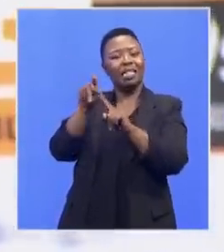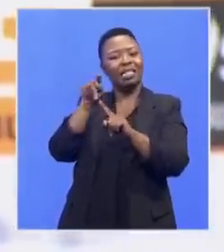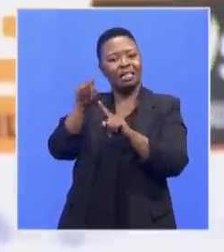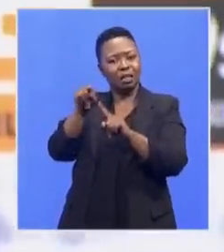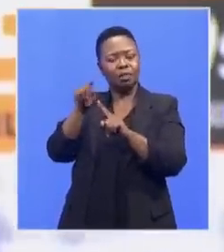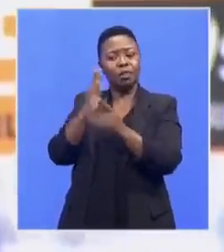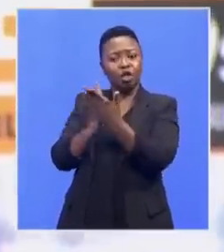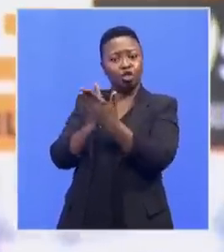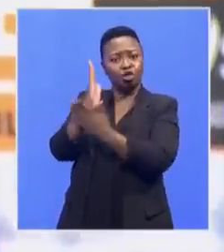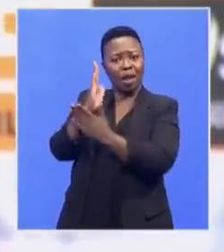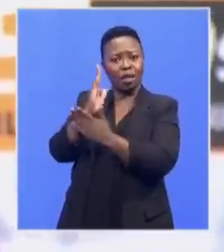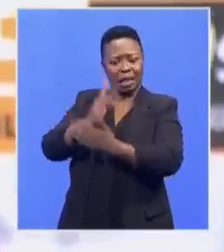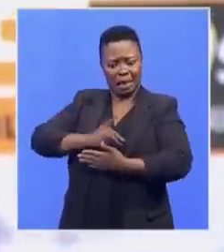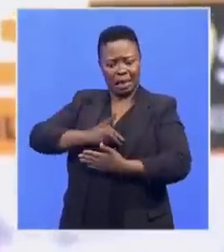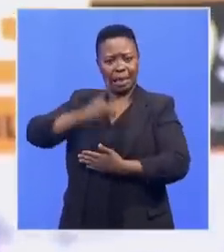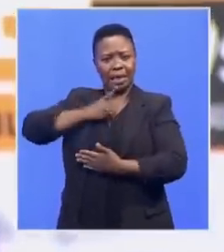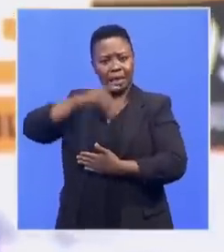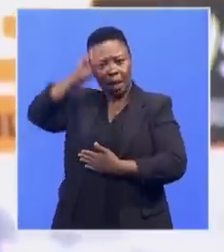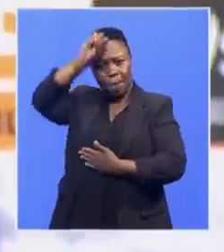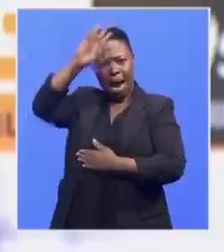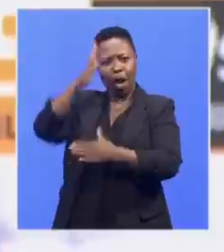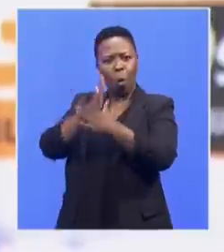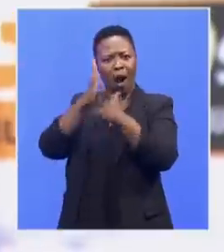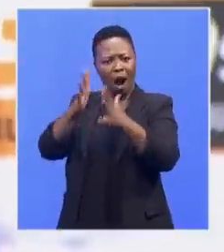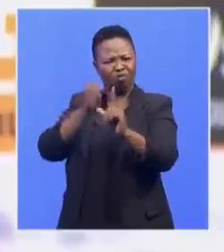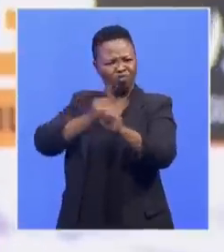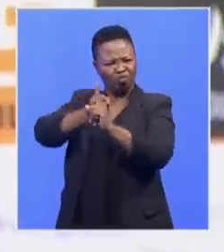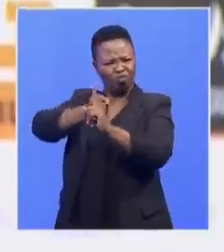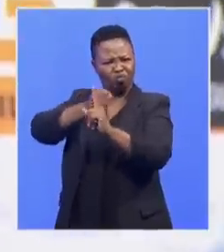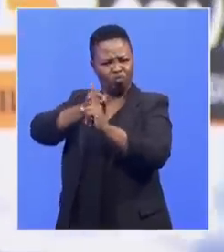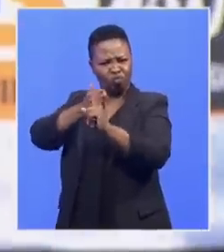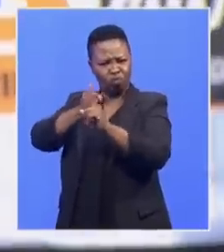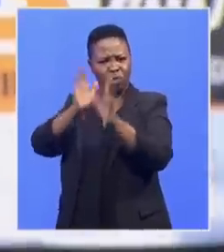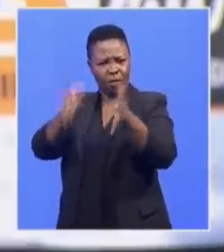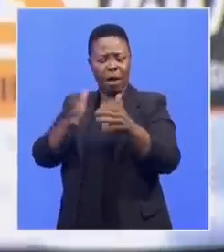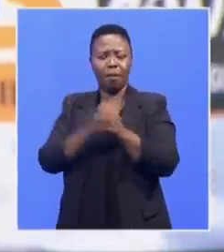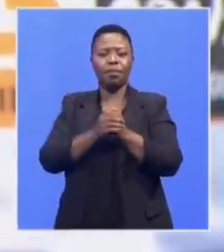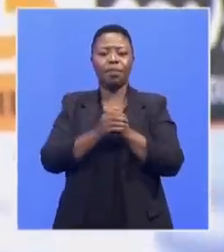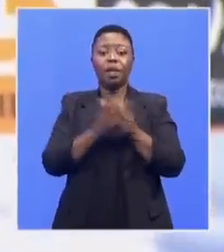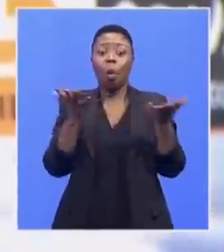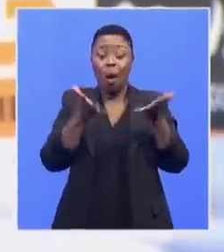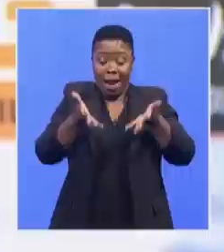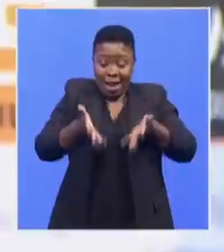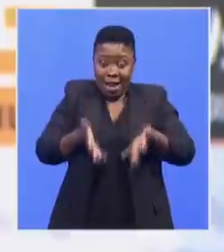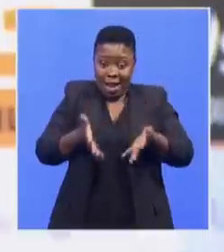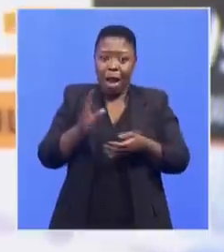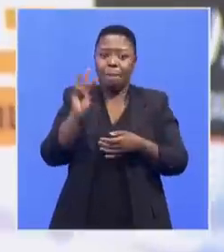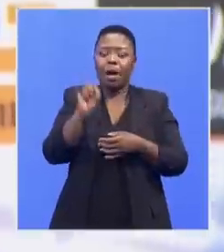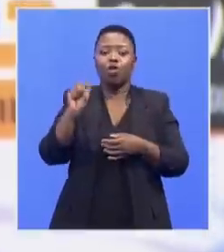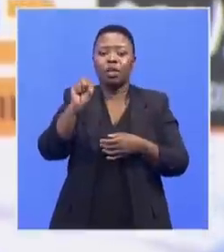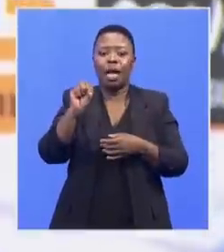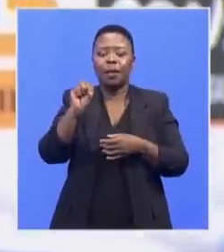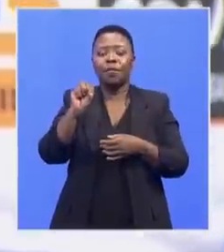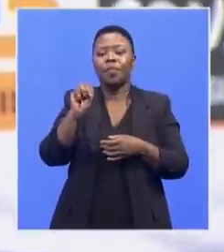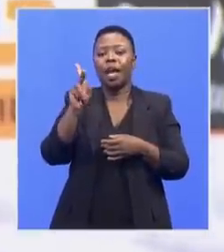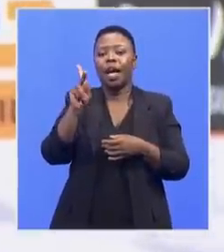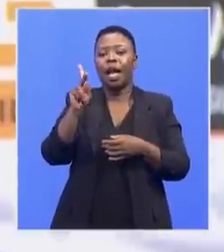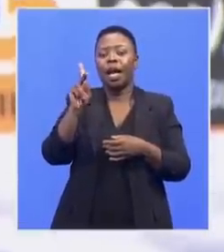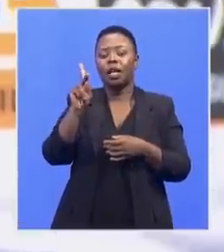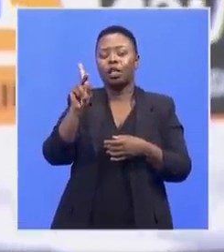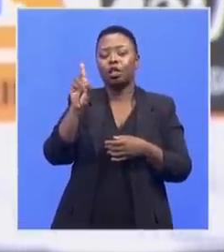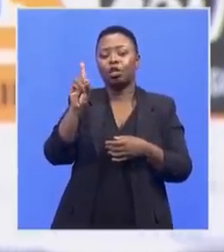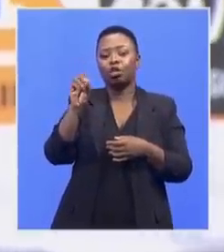workers. It was here in Matlosana that the Klerksdorp Christian Academy was